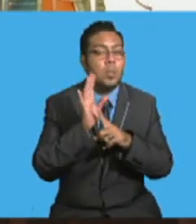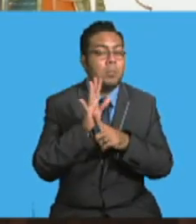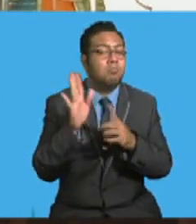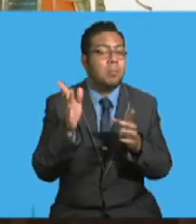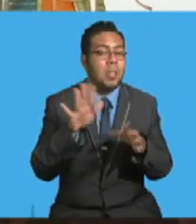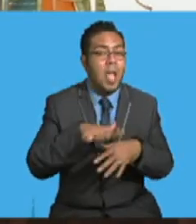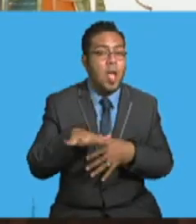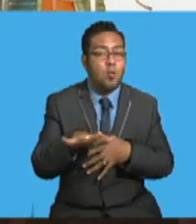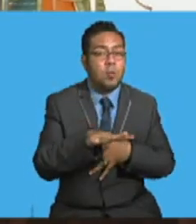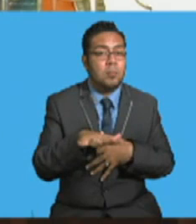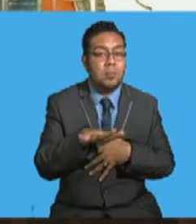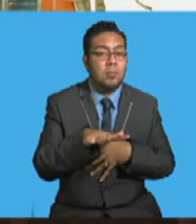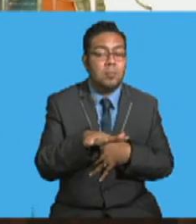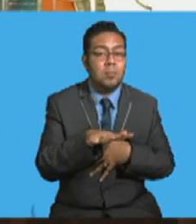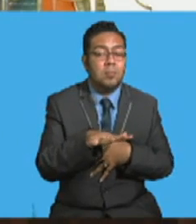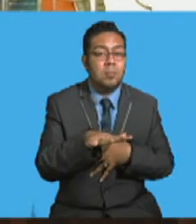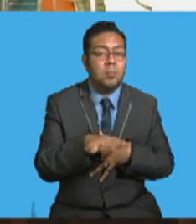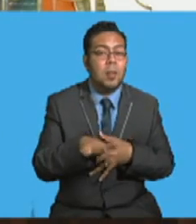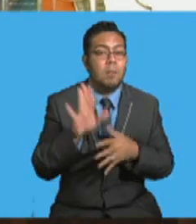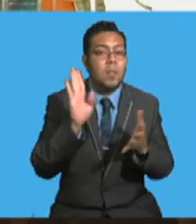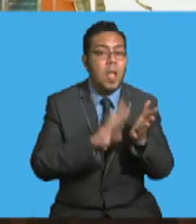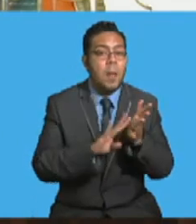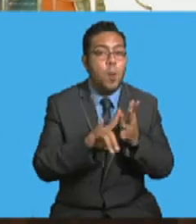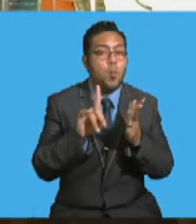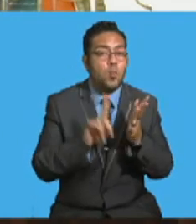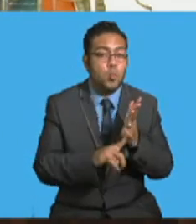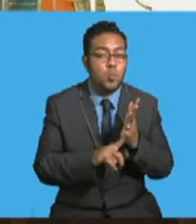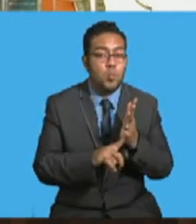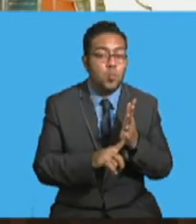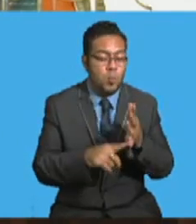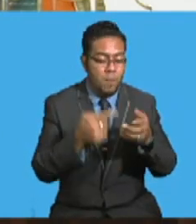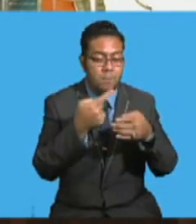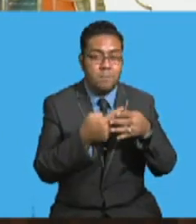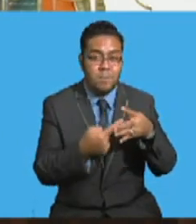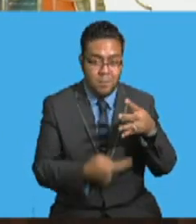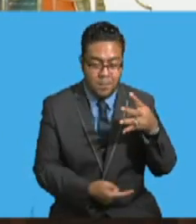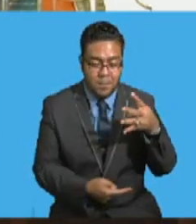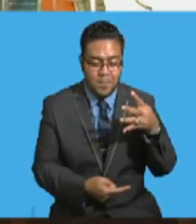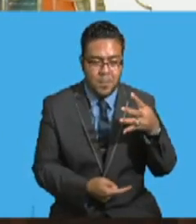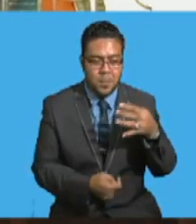key areas of the MOU are as follows.